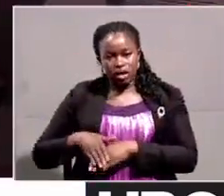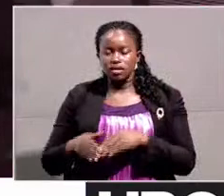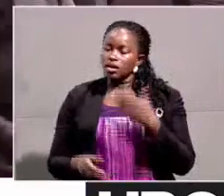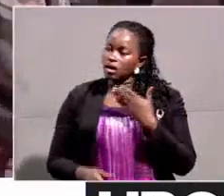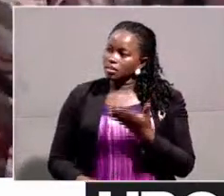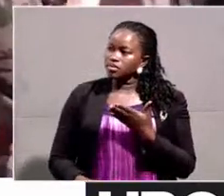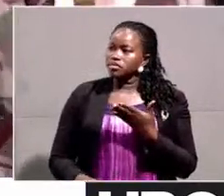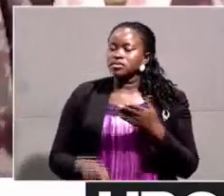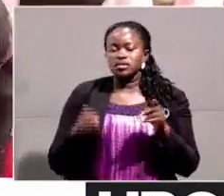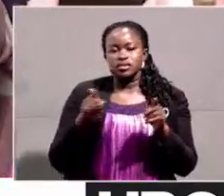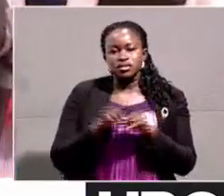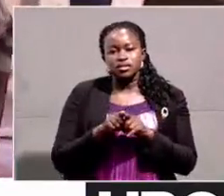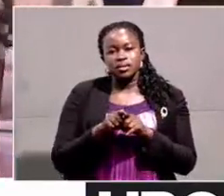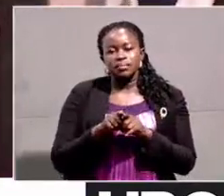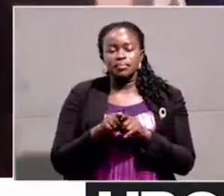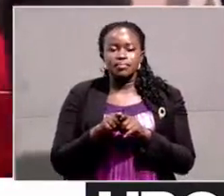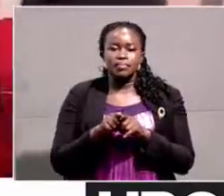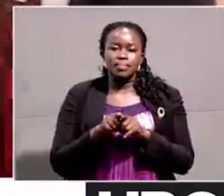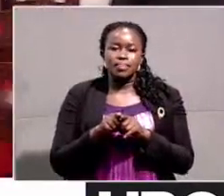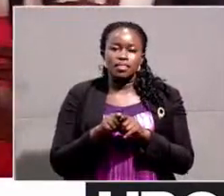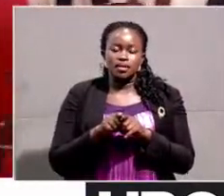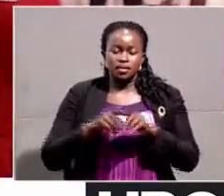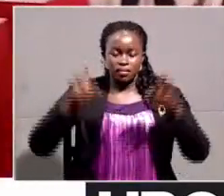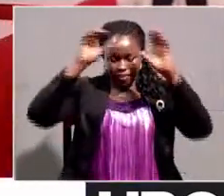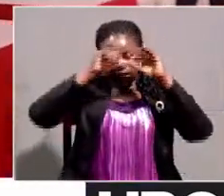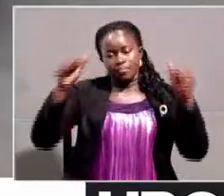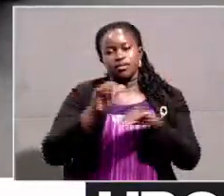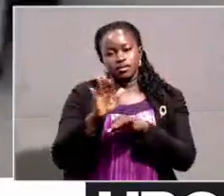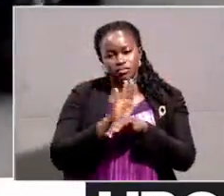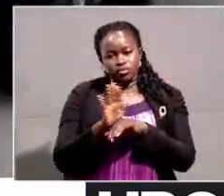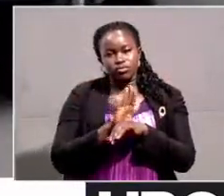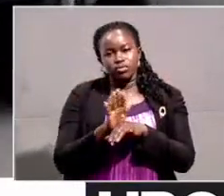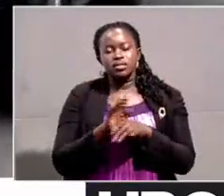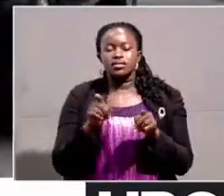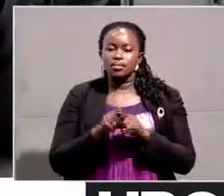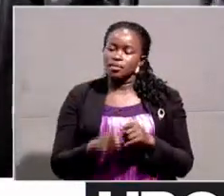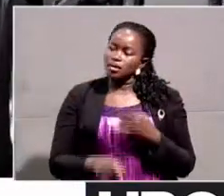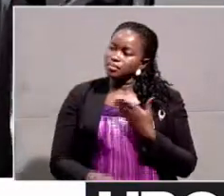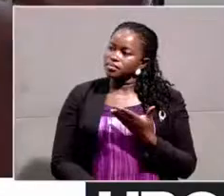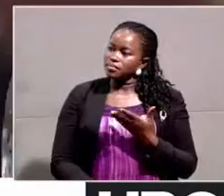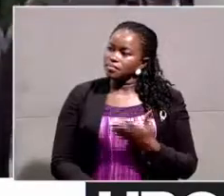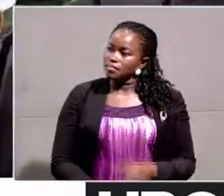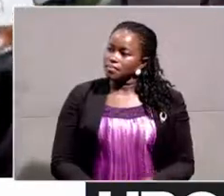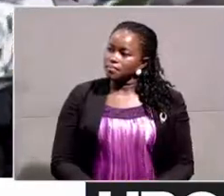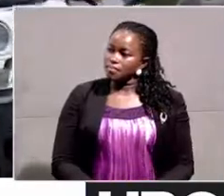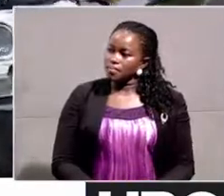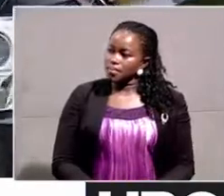Kiir, and Evariste Ndayishimiye of Burundi.